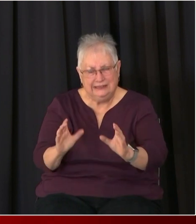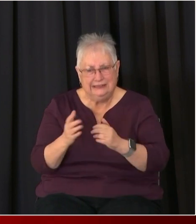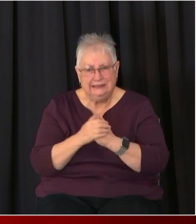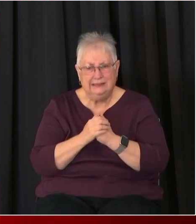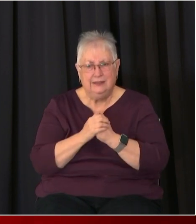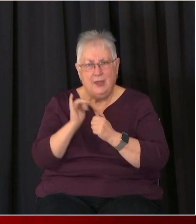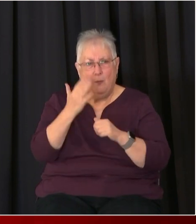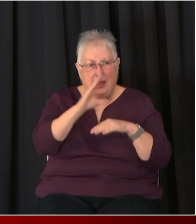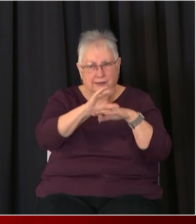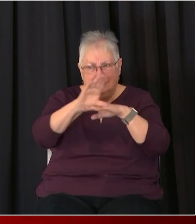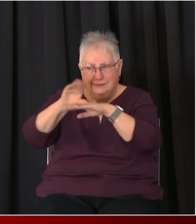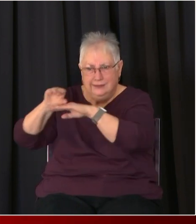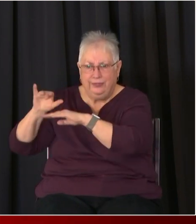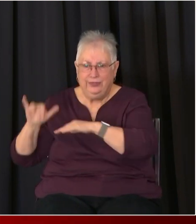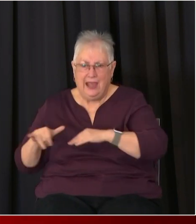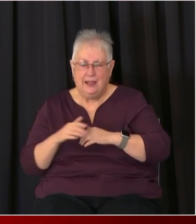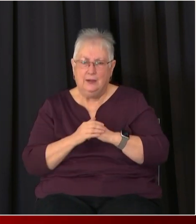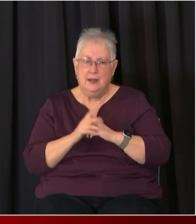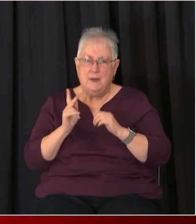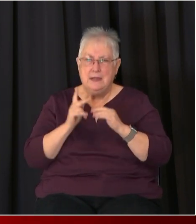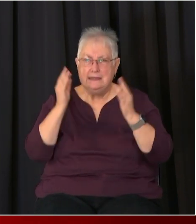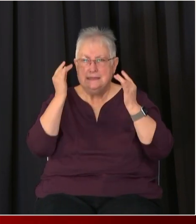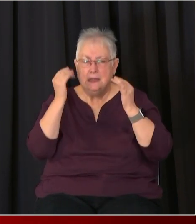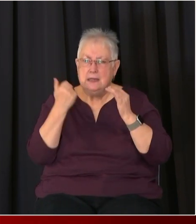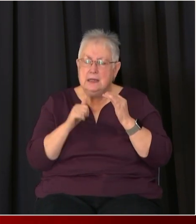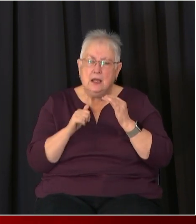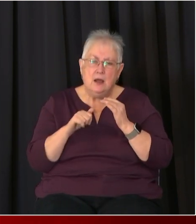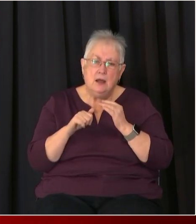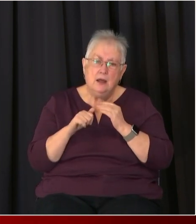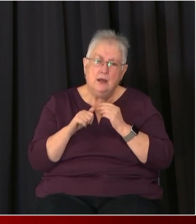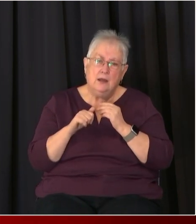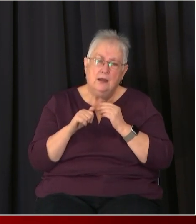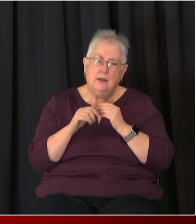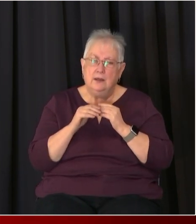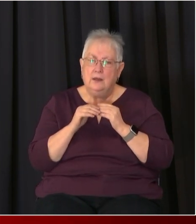we want people to think about any of the